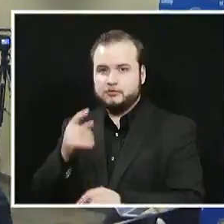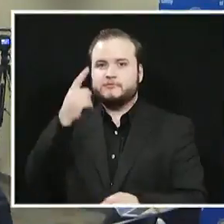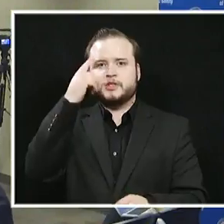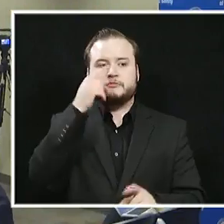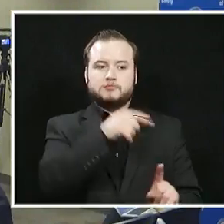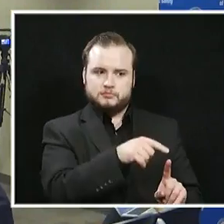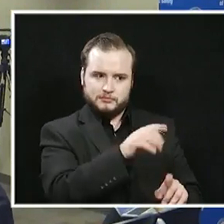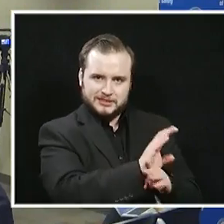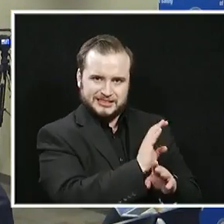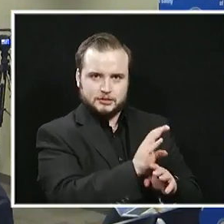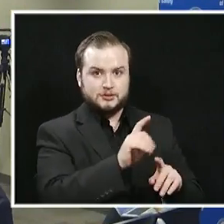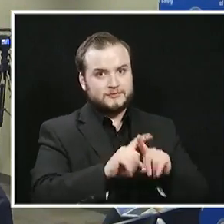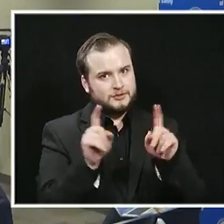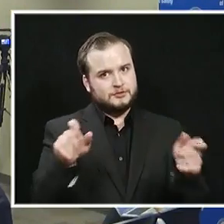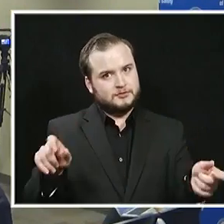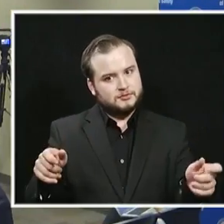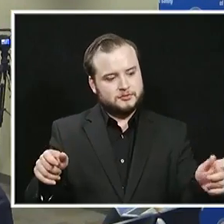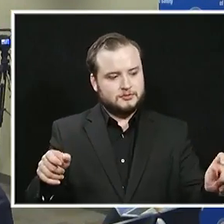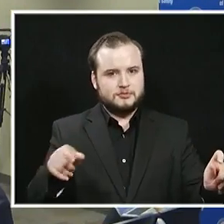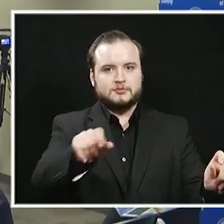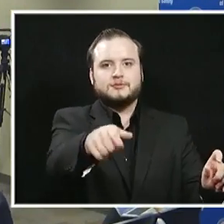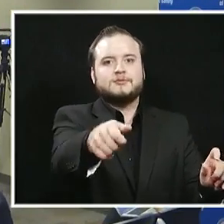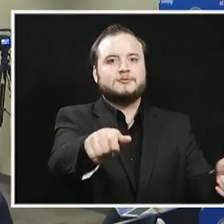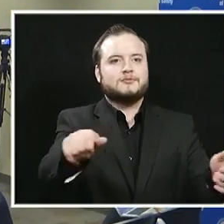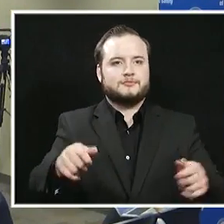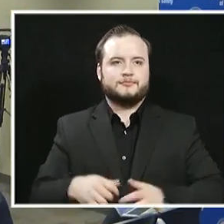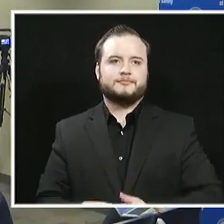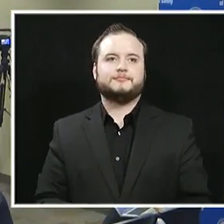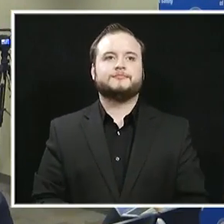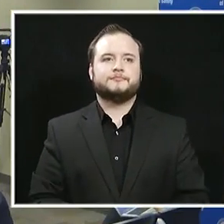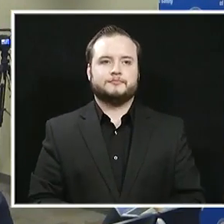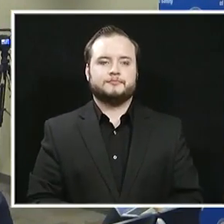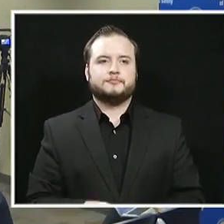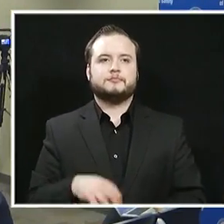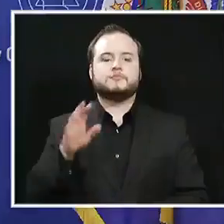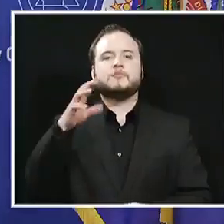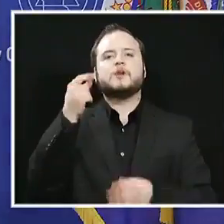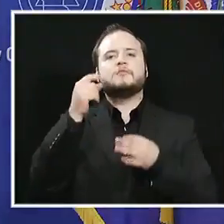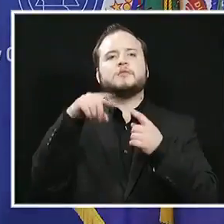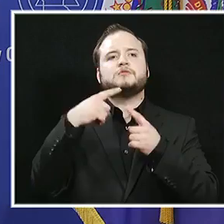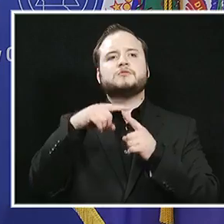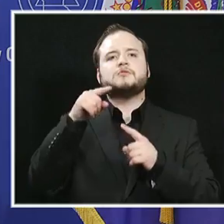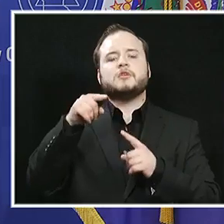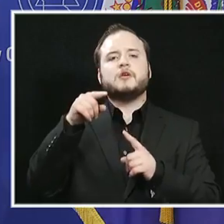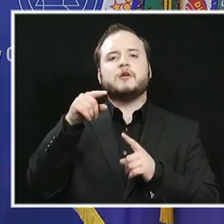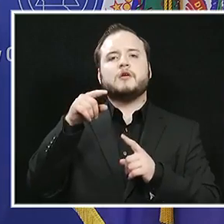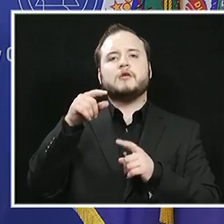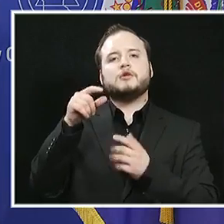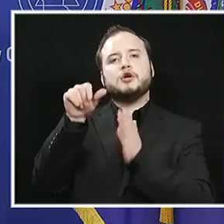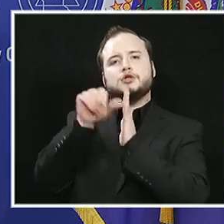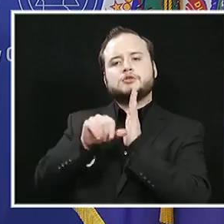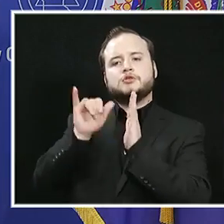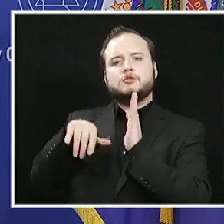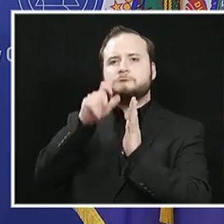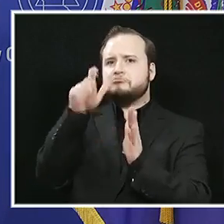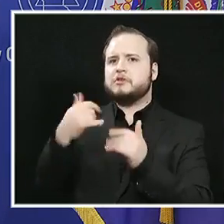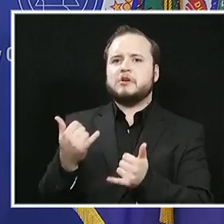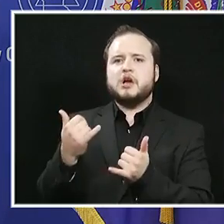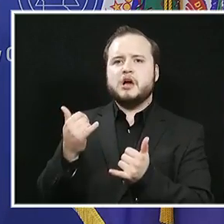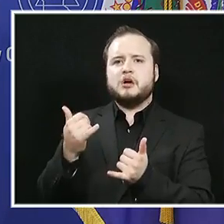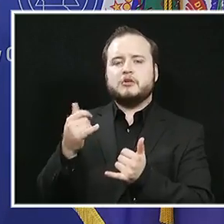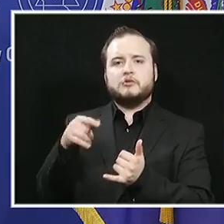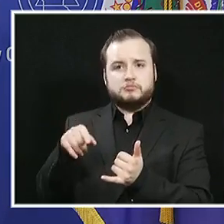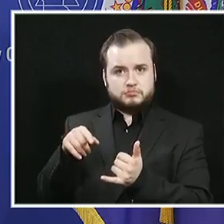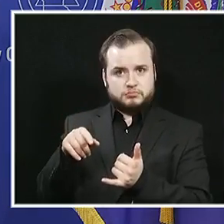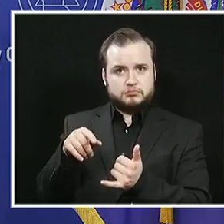this elective surgery thing, kind of in the same category? I think it potentially could be. I mean, Governor, you can speak more to that, but I think it's all in the space of, like, it's important